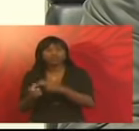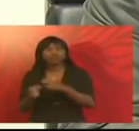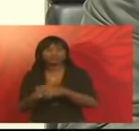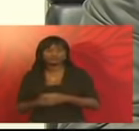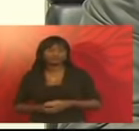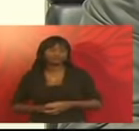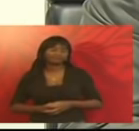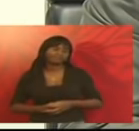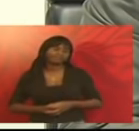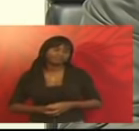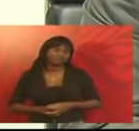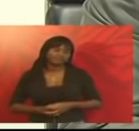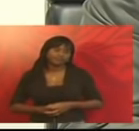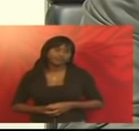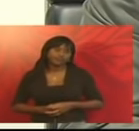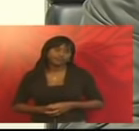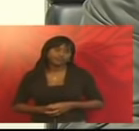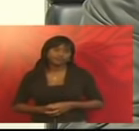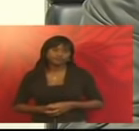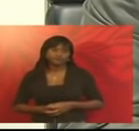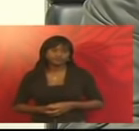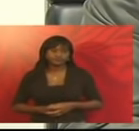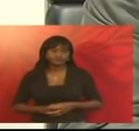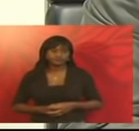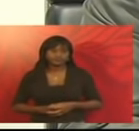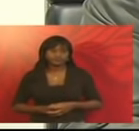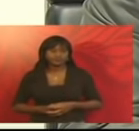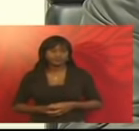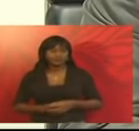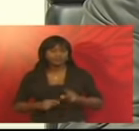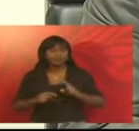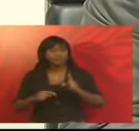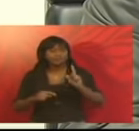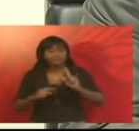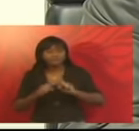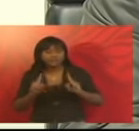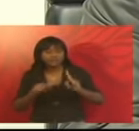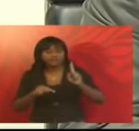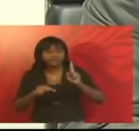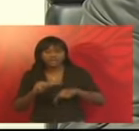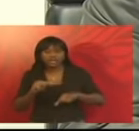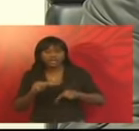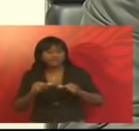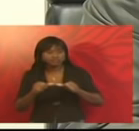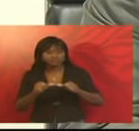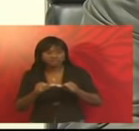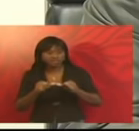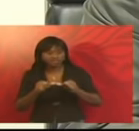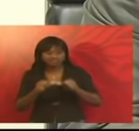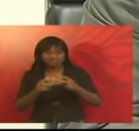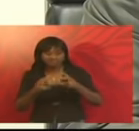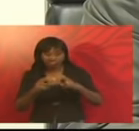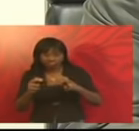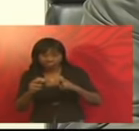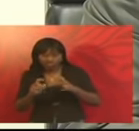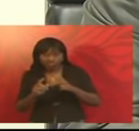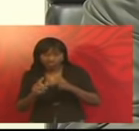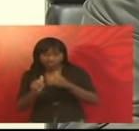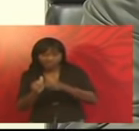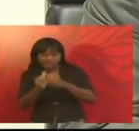clarifies what we can and can't do and what we will and will not be able to accomplish and sustain with regard to tracking